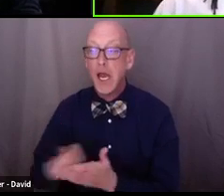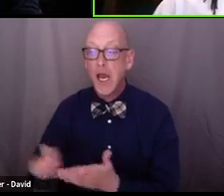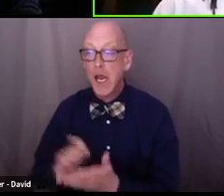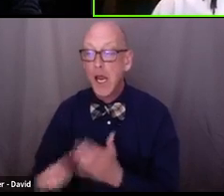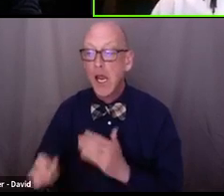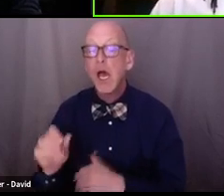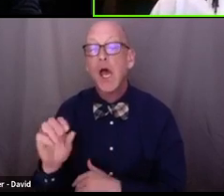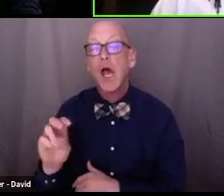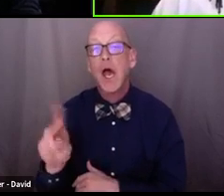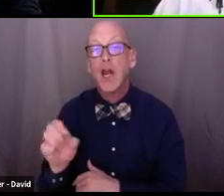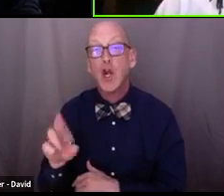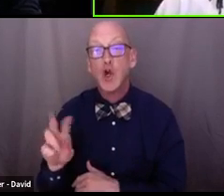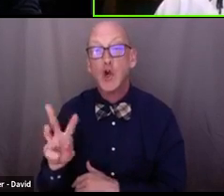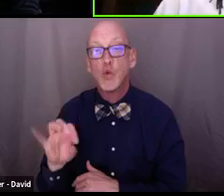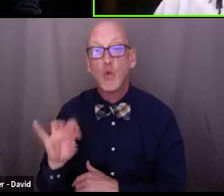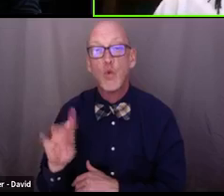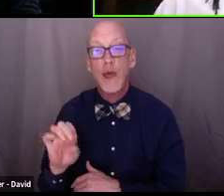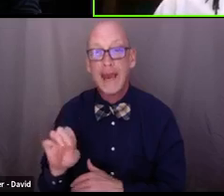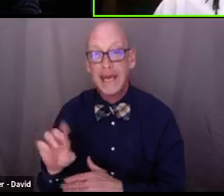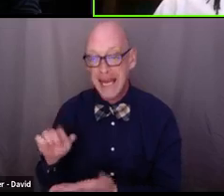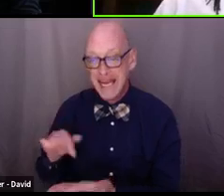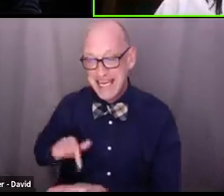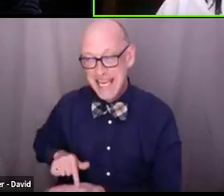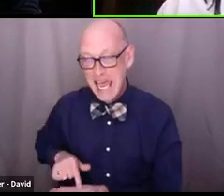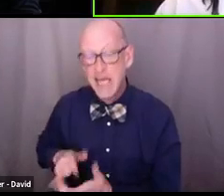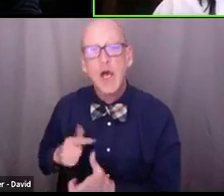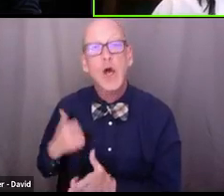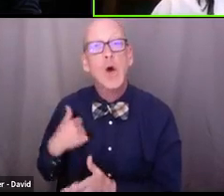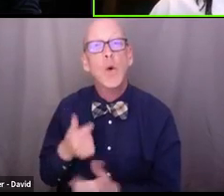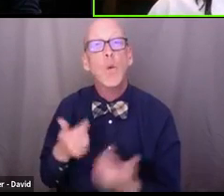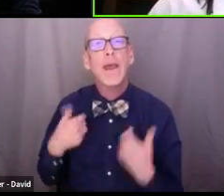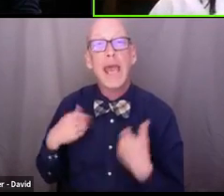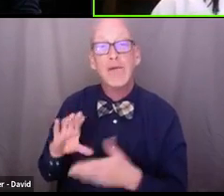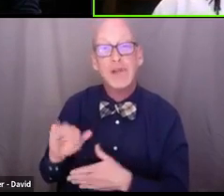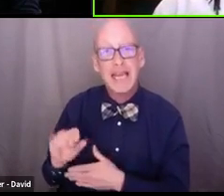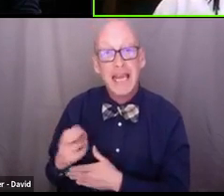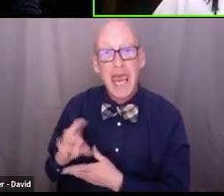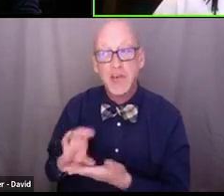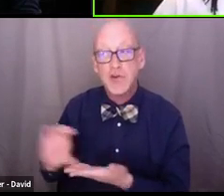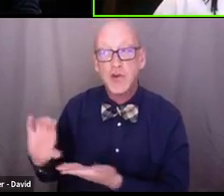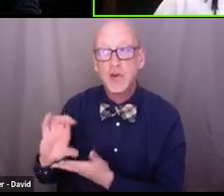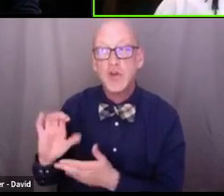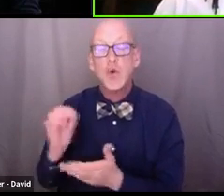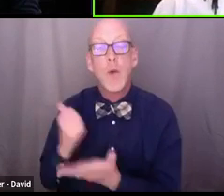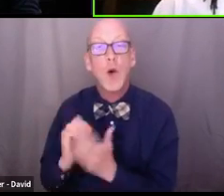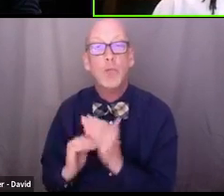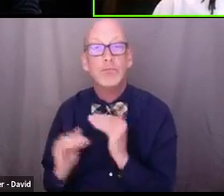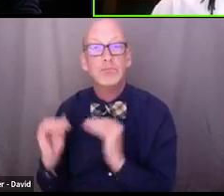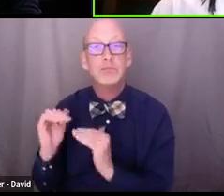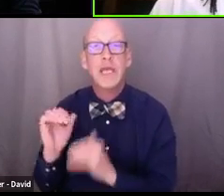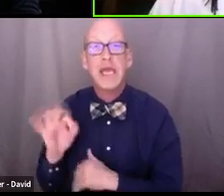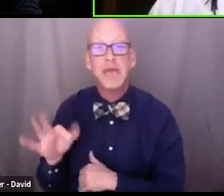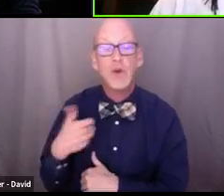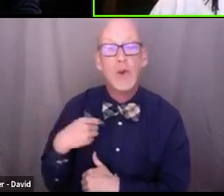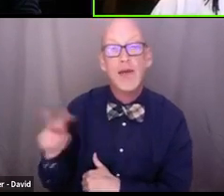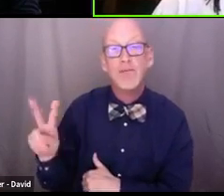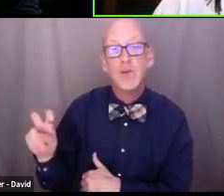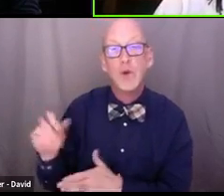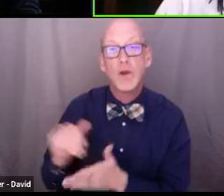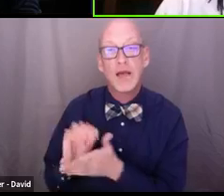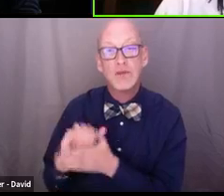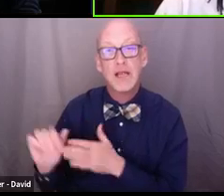under collateralized, we actually have cash that we can put in the bank to help shore up that collateral. For example, if you have a $200,000 line of credit, but you